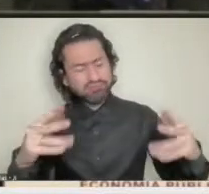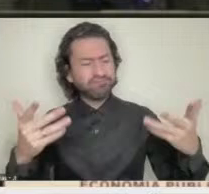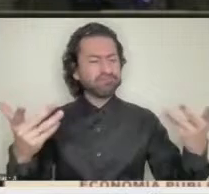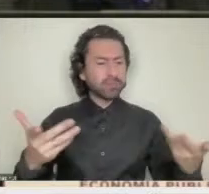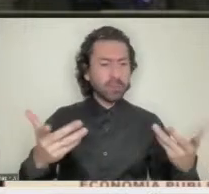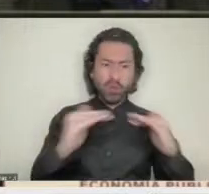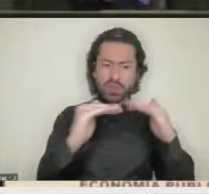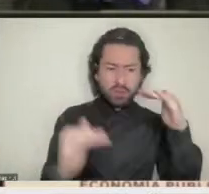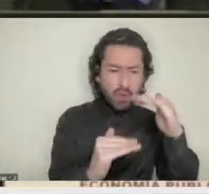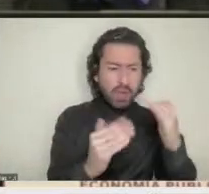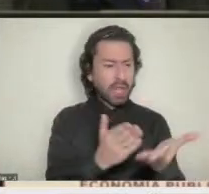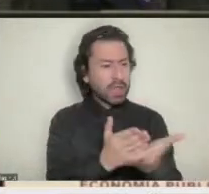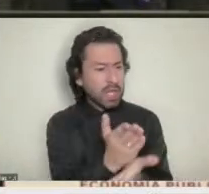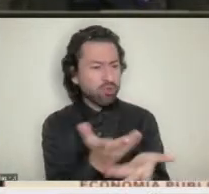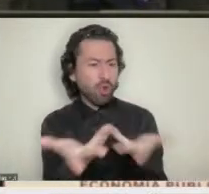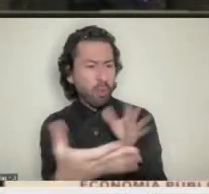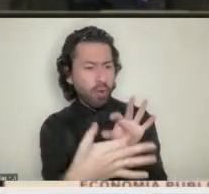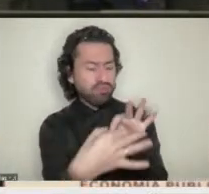to